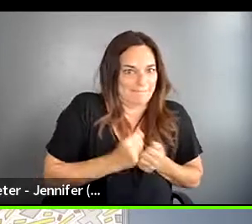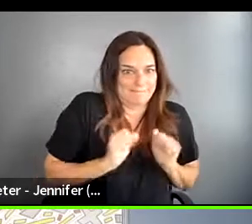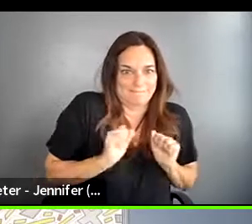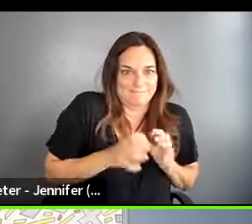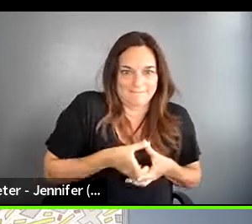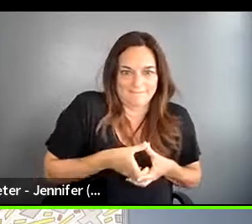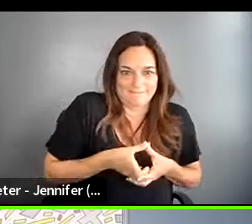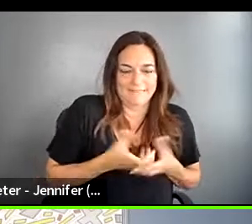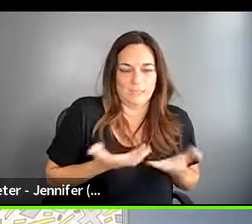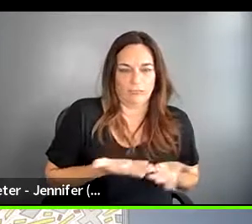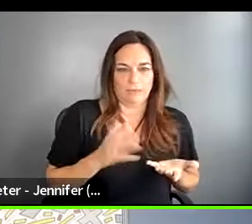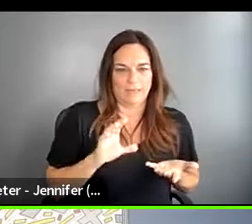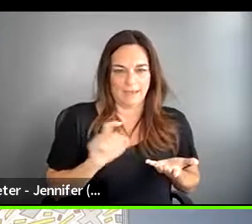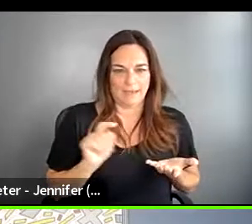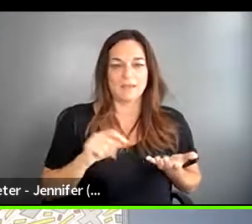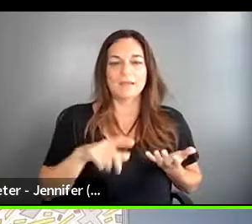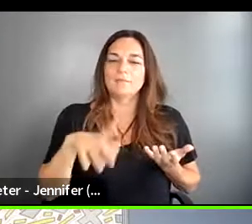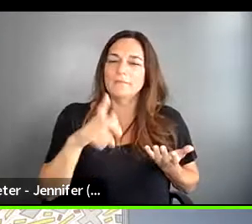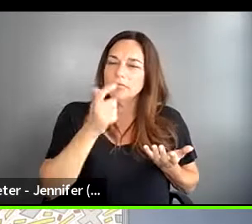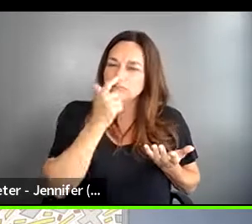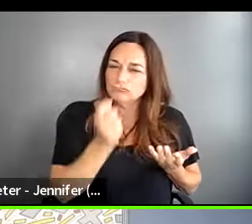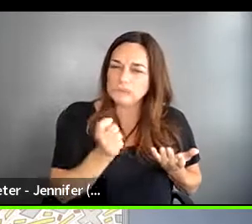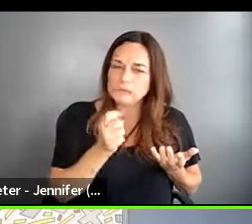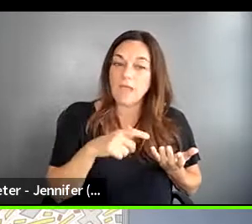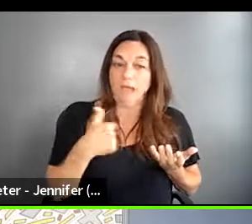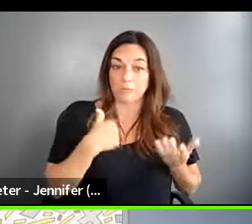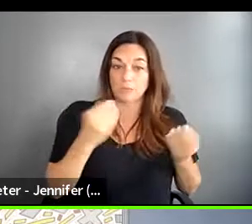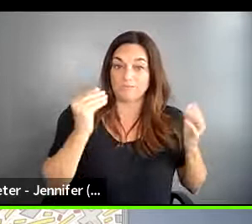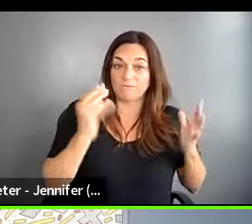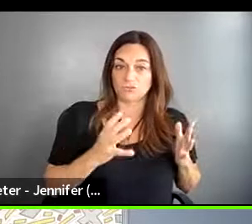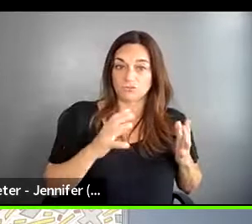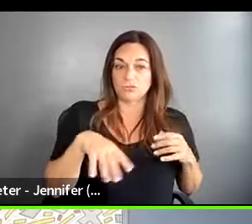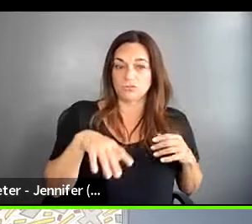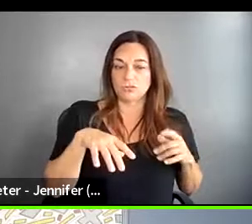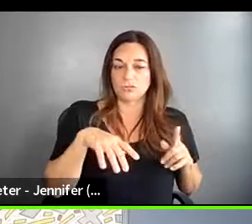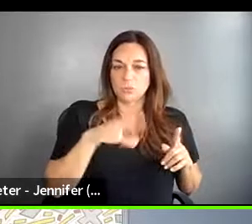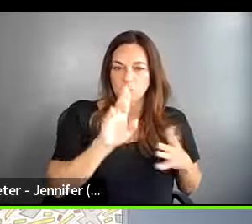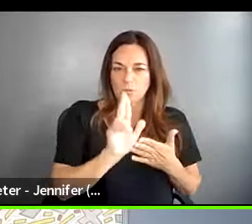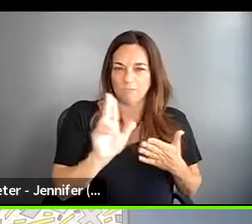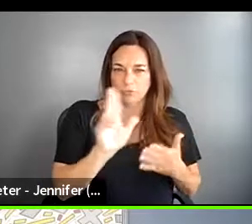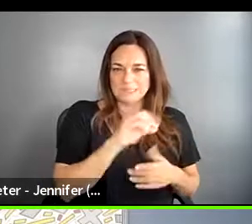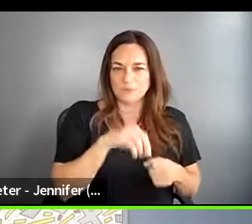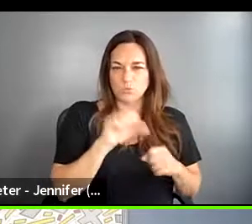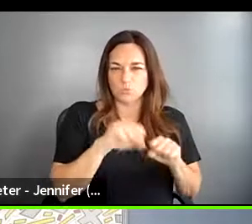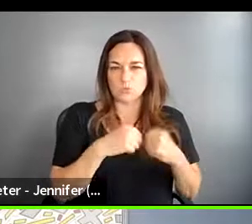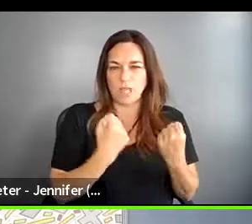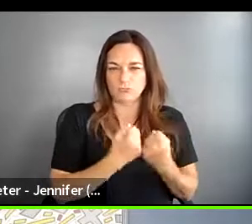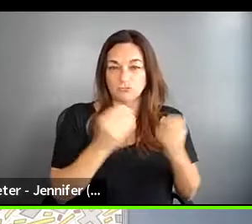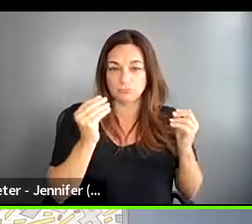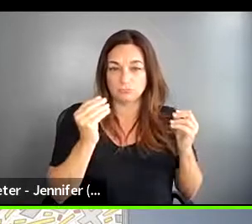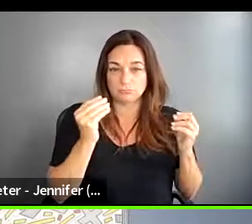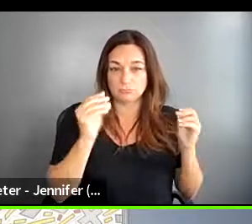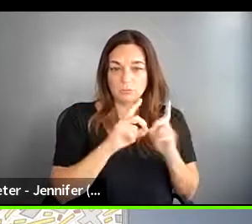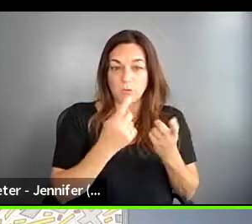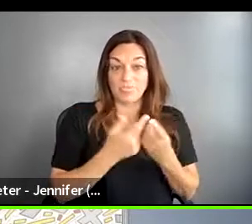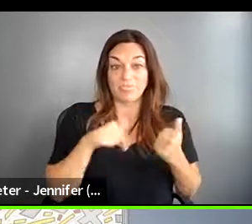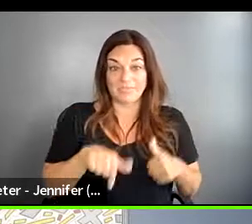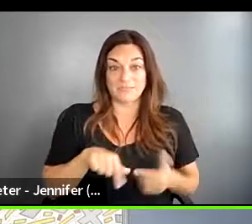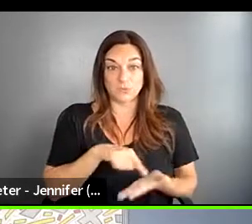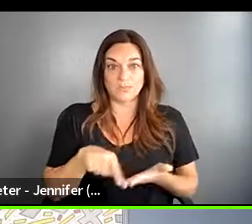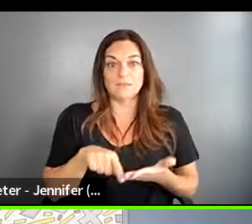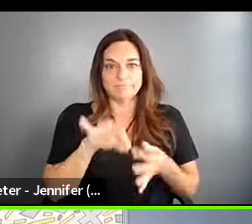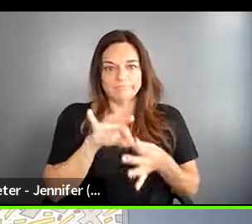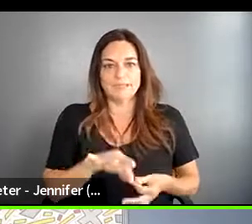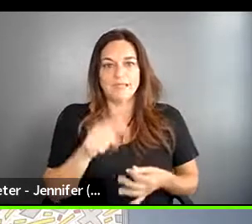And what's interesting, so I'm actually a professor at Post University in the sociology department, and this week happens to be about